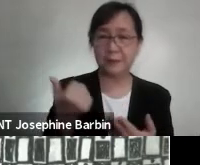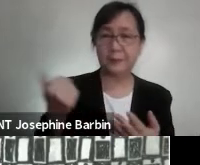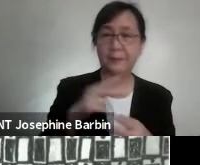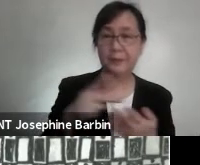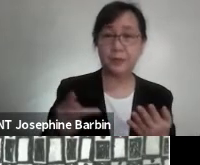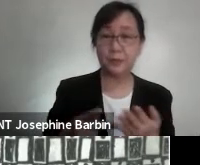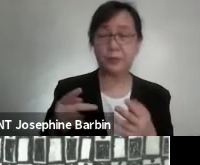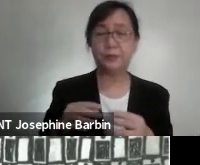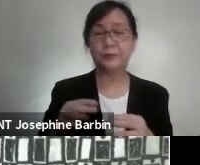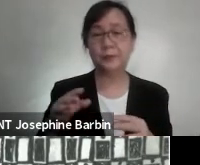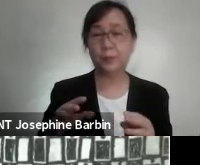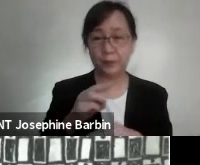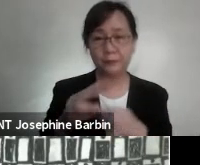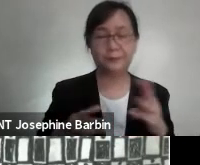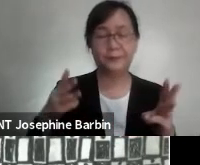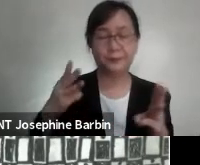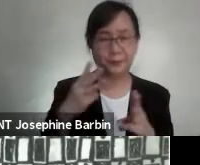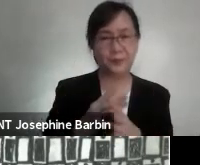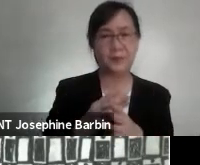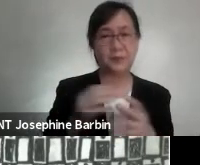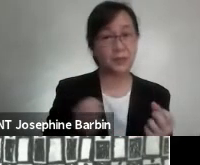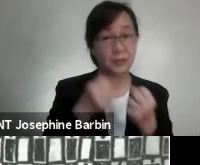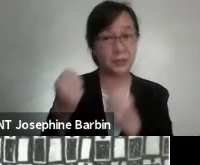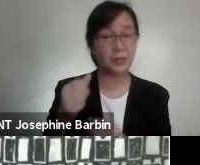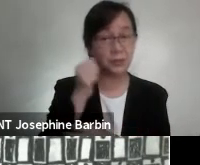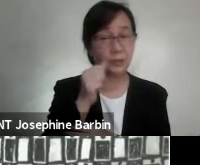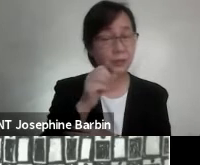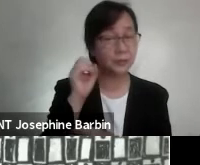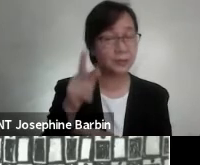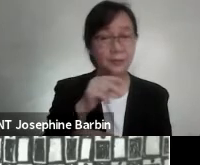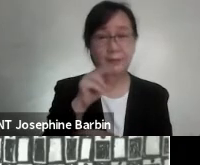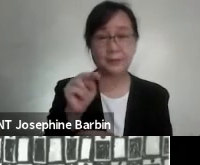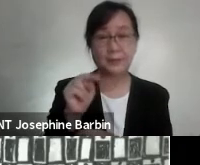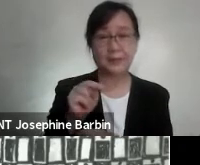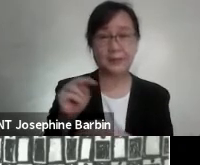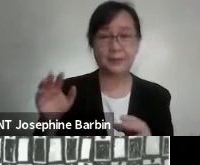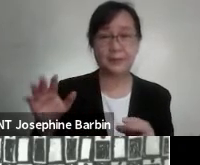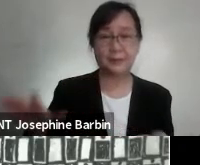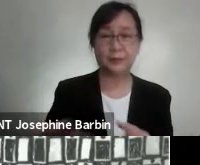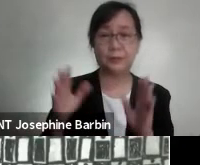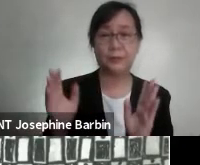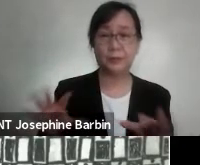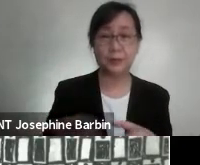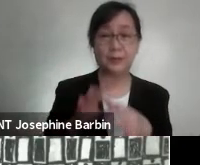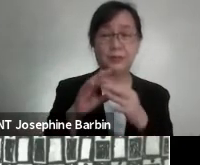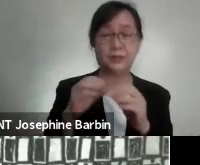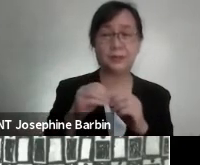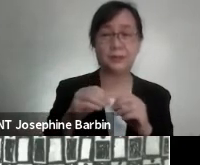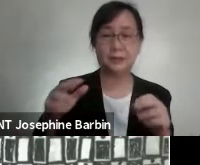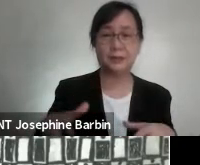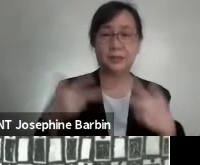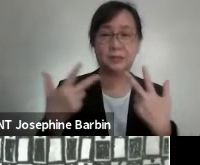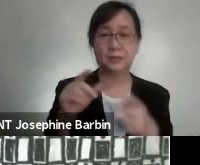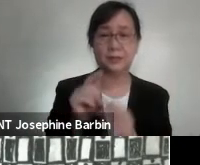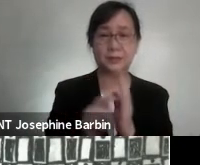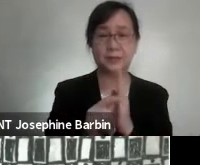due to gendered social norms that suggest girls shouldn't or don't need to engage with digital technology.